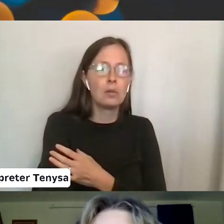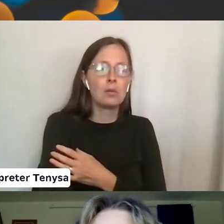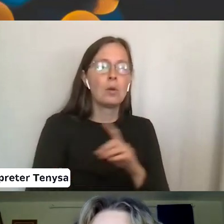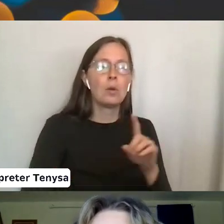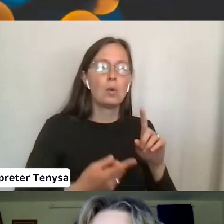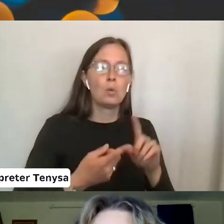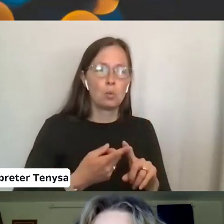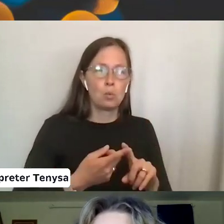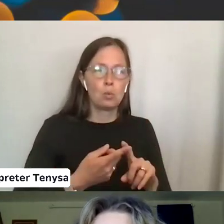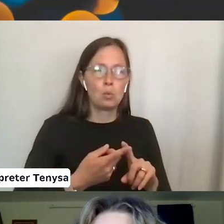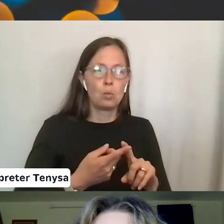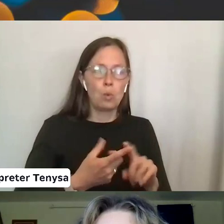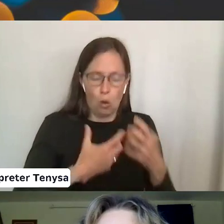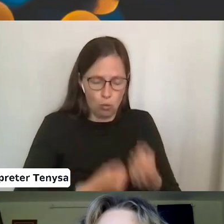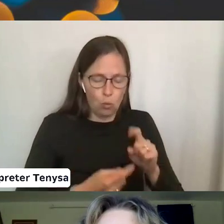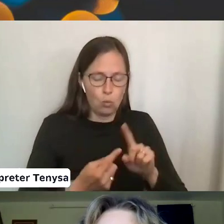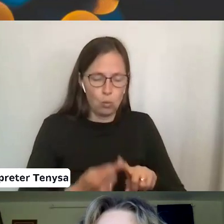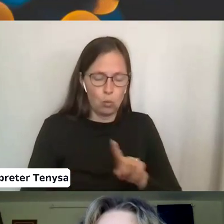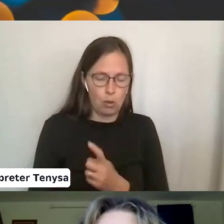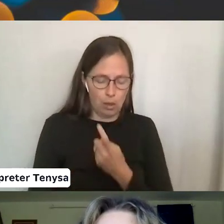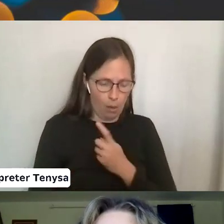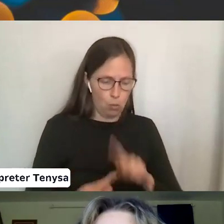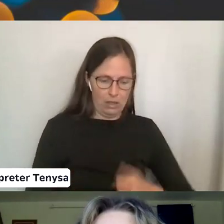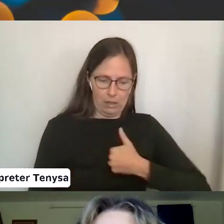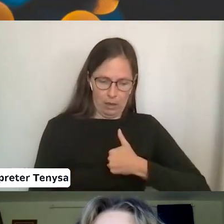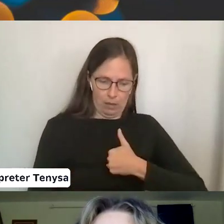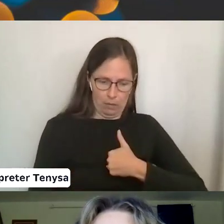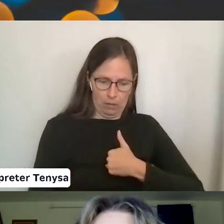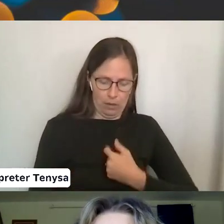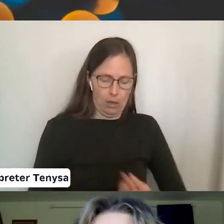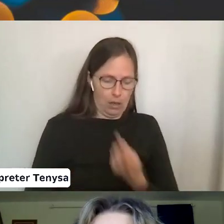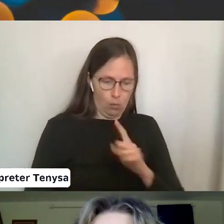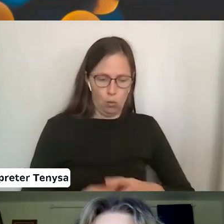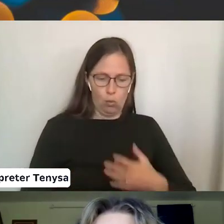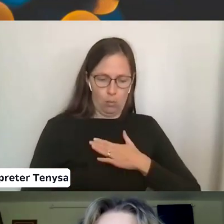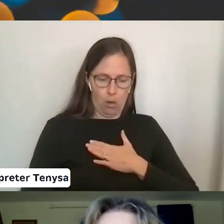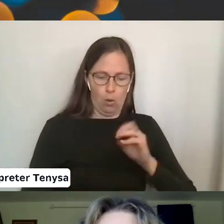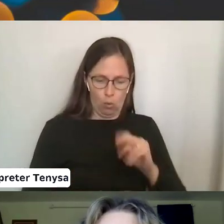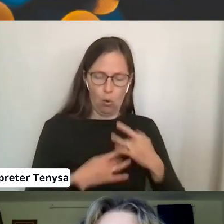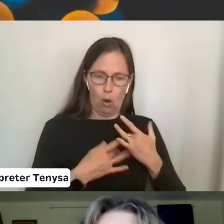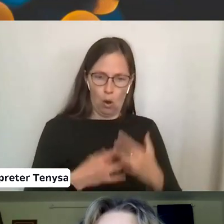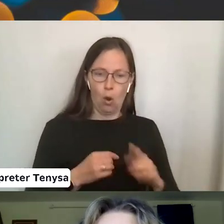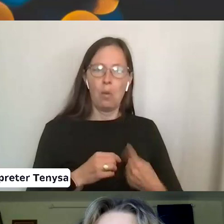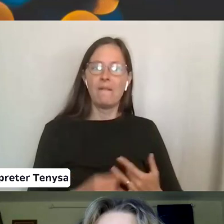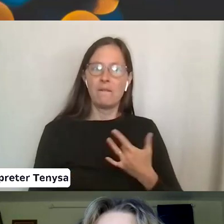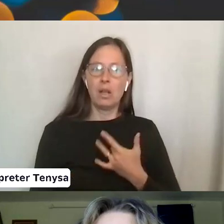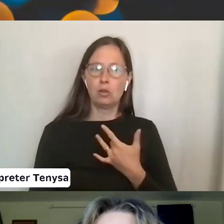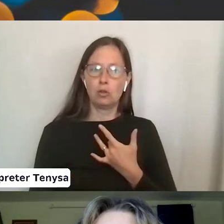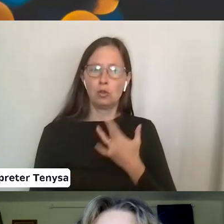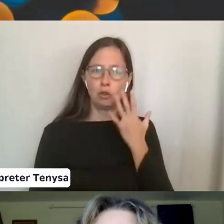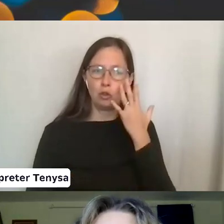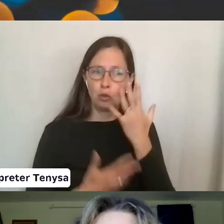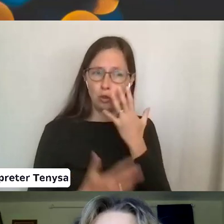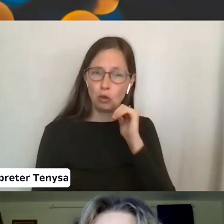your own heart first when you feel shame is